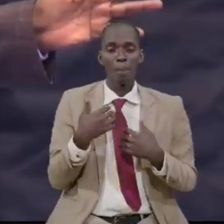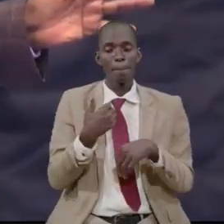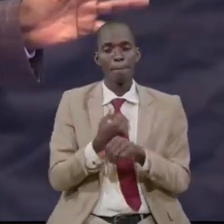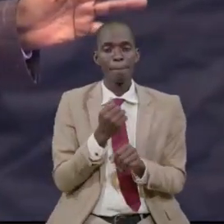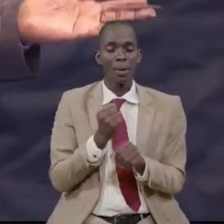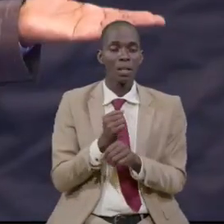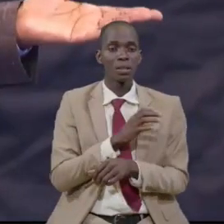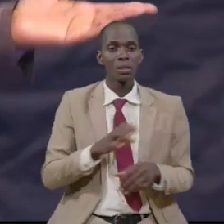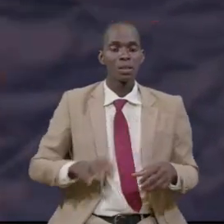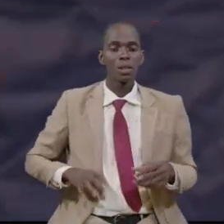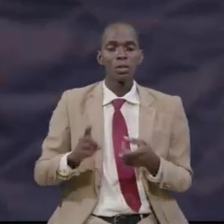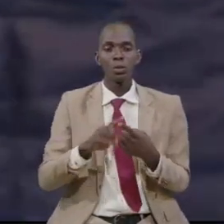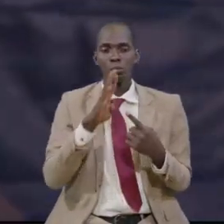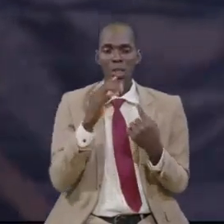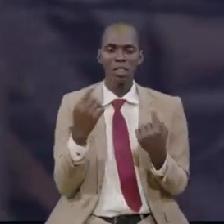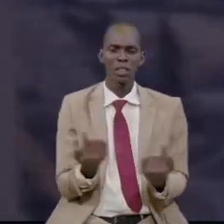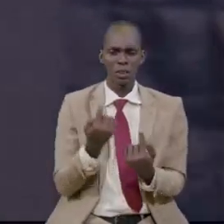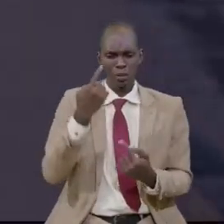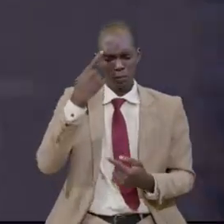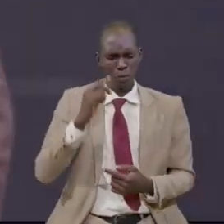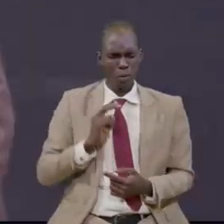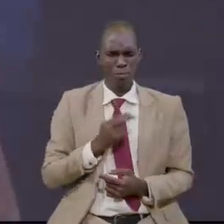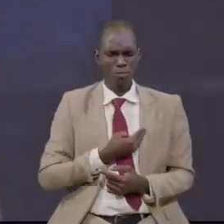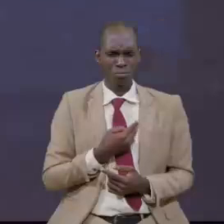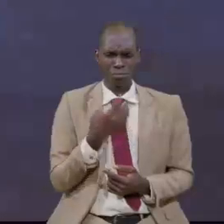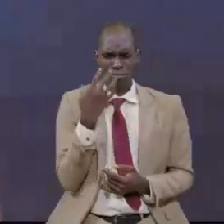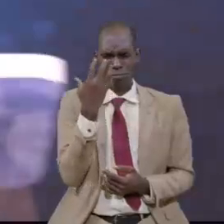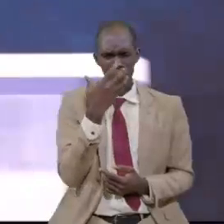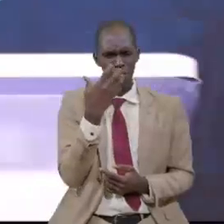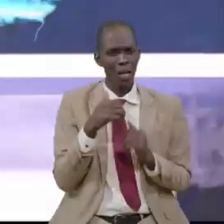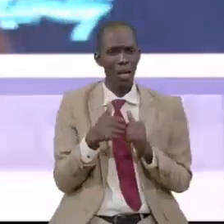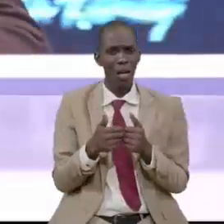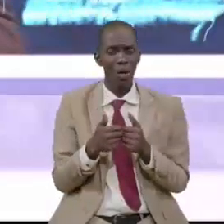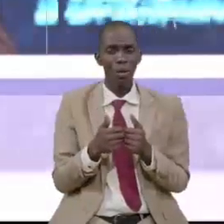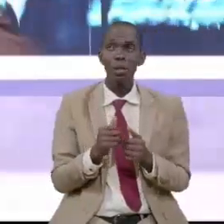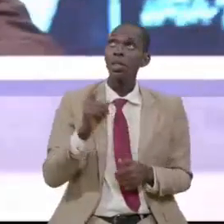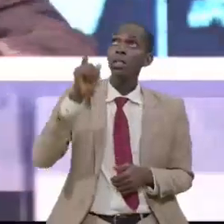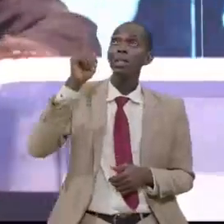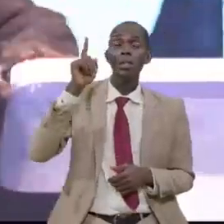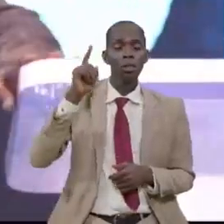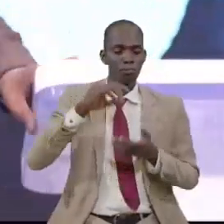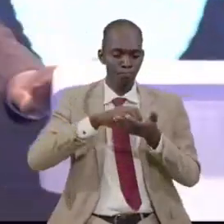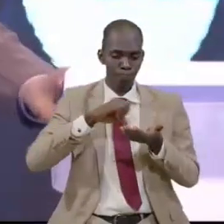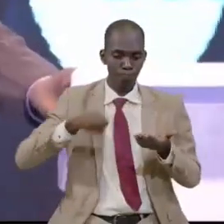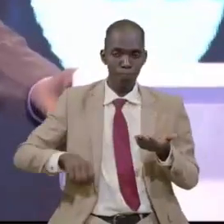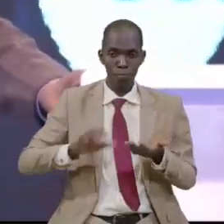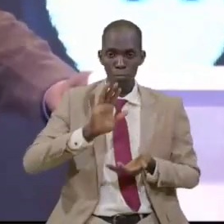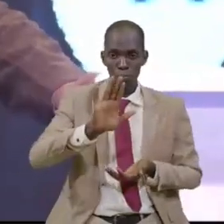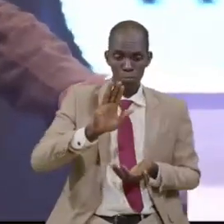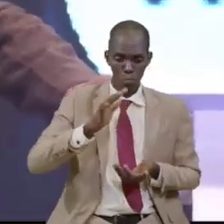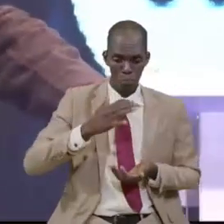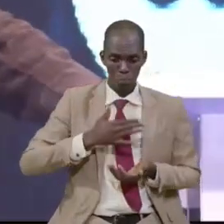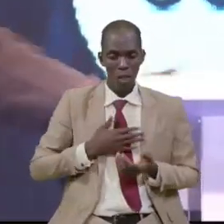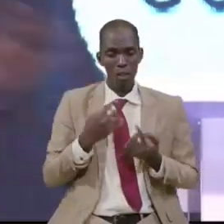us how he took your sin it took my sin it took the sin of the